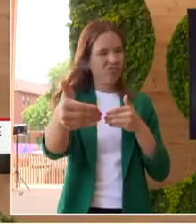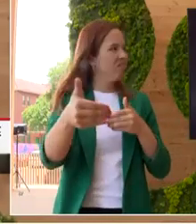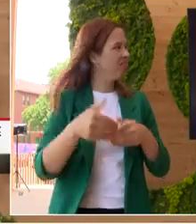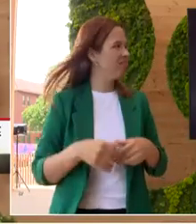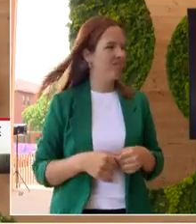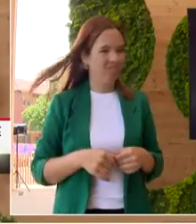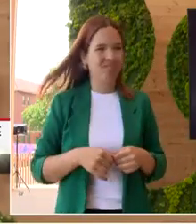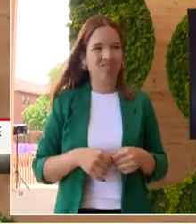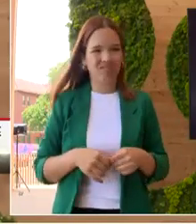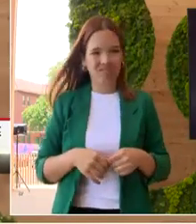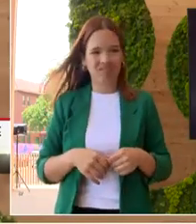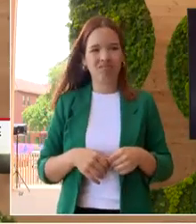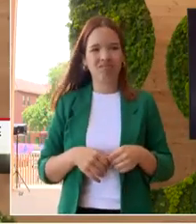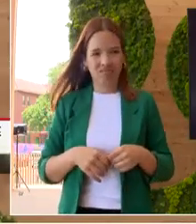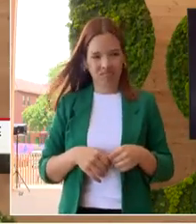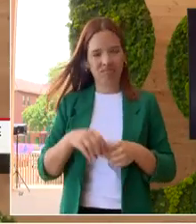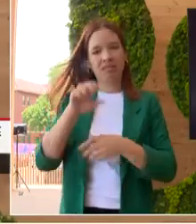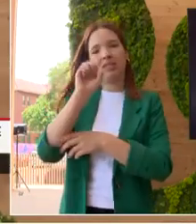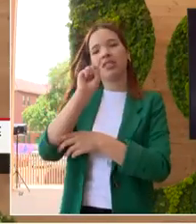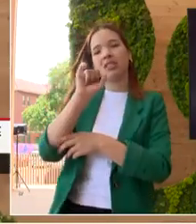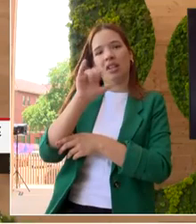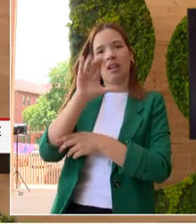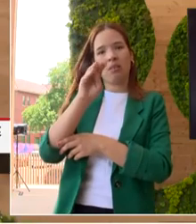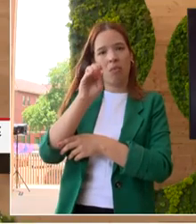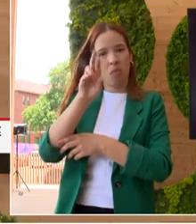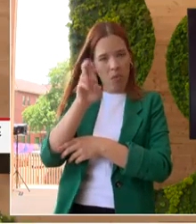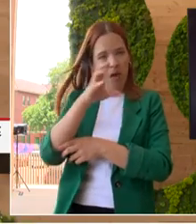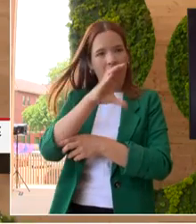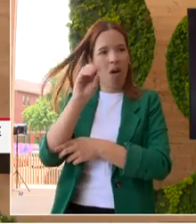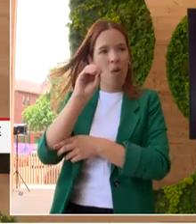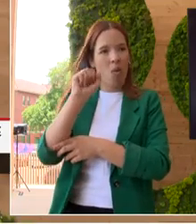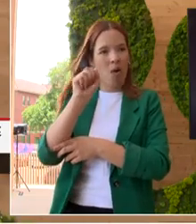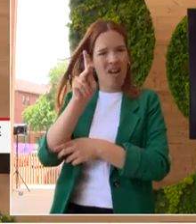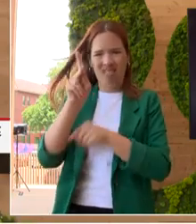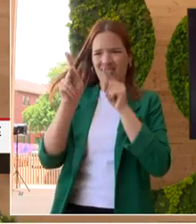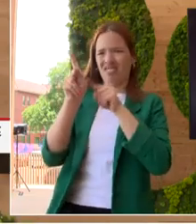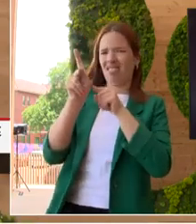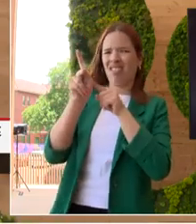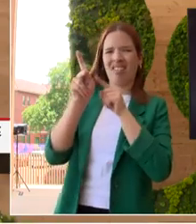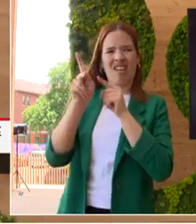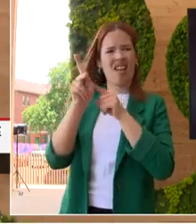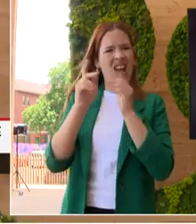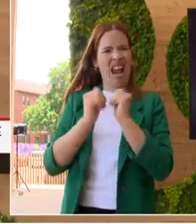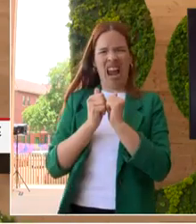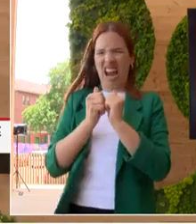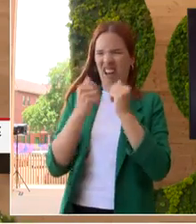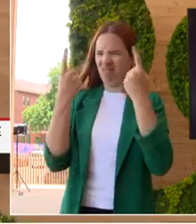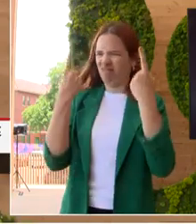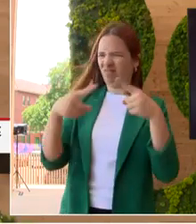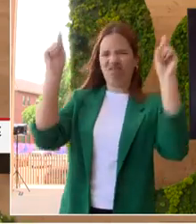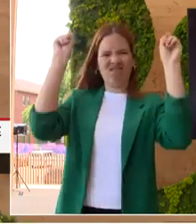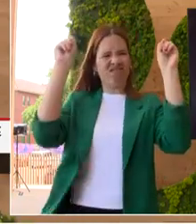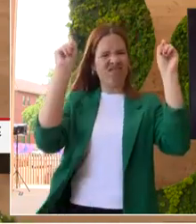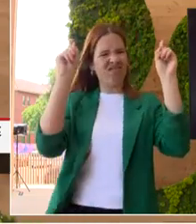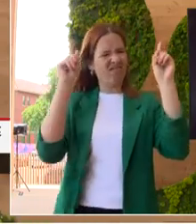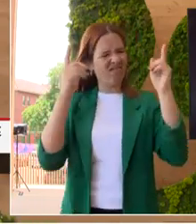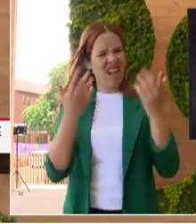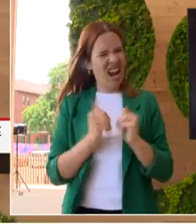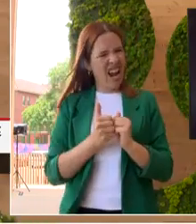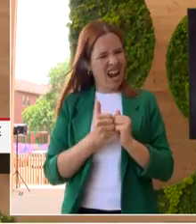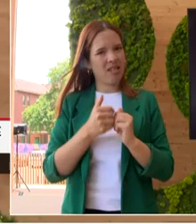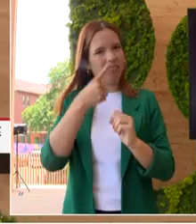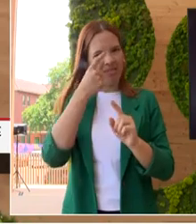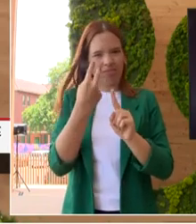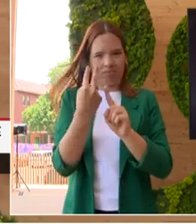Sycamore and Oak would not have happened without a powerful vision and a passionate partner. That's exactly what we found in the Emerson